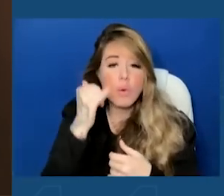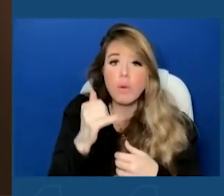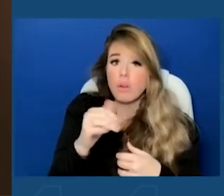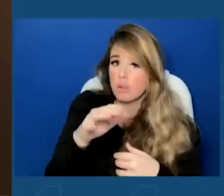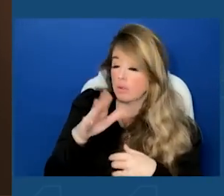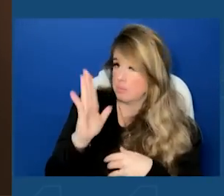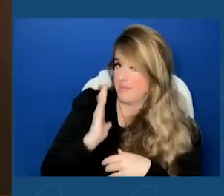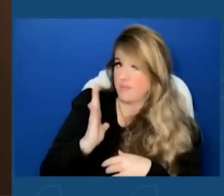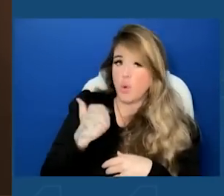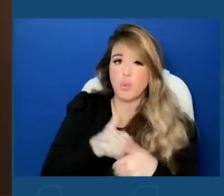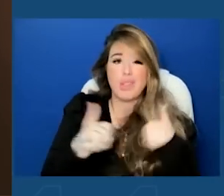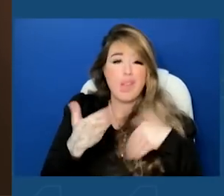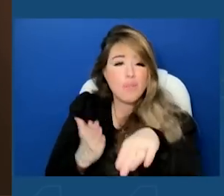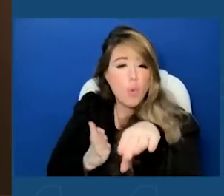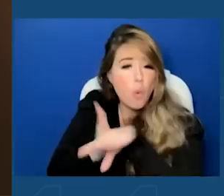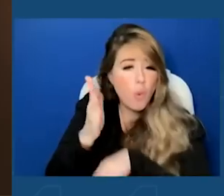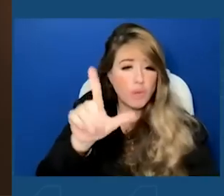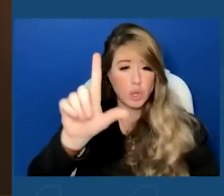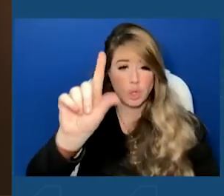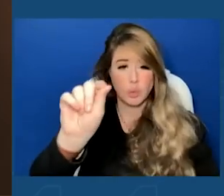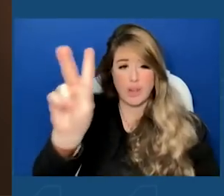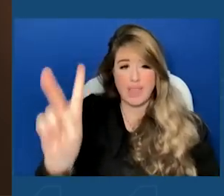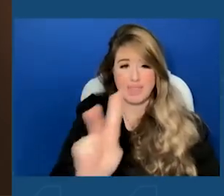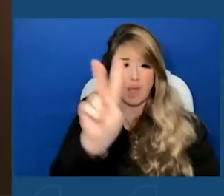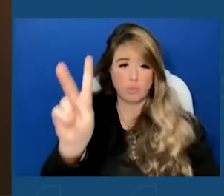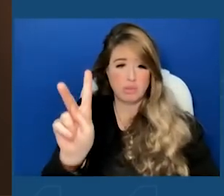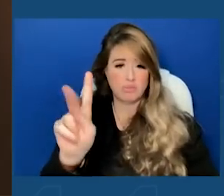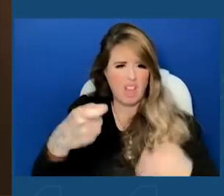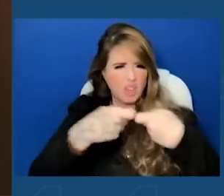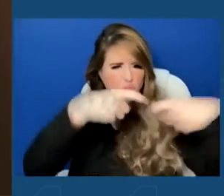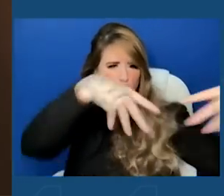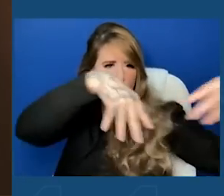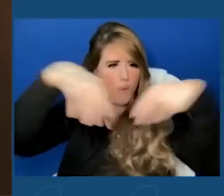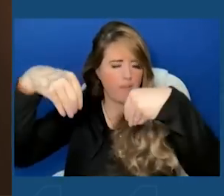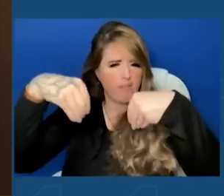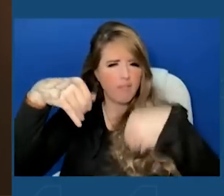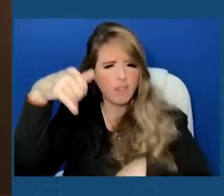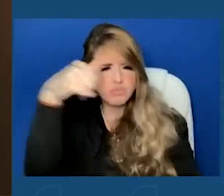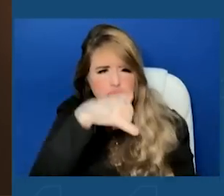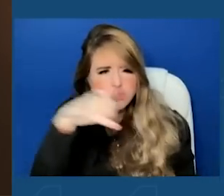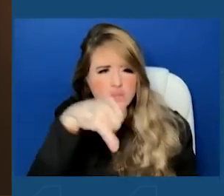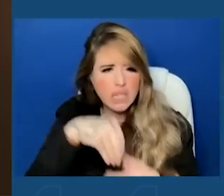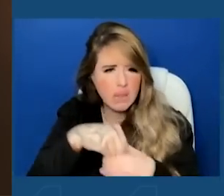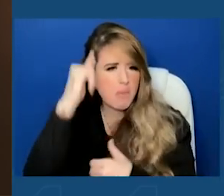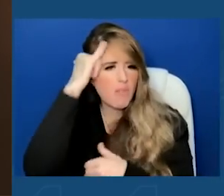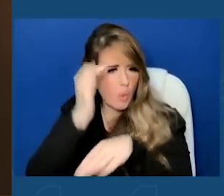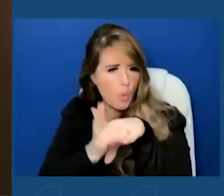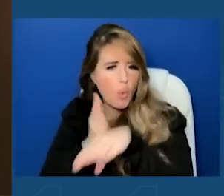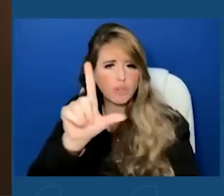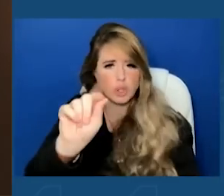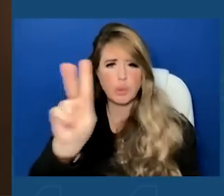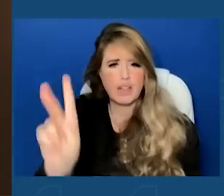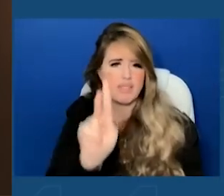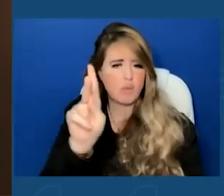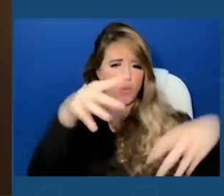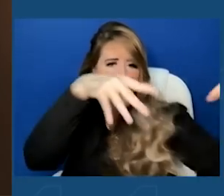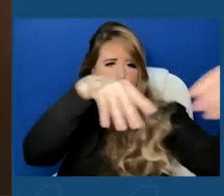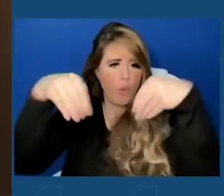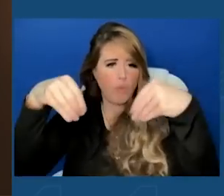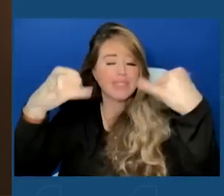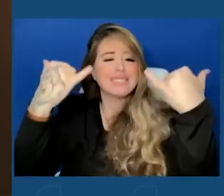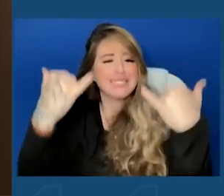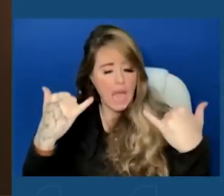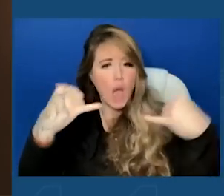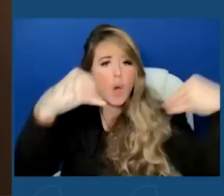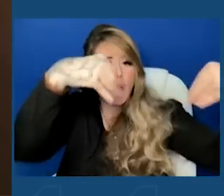than 20,000 without power in the city of Buffalo. That number is now under 10,000.